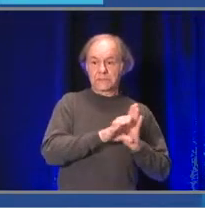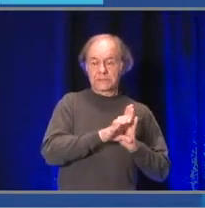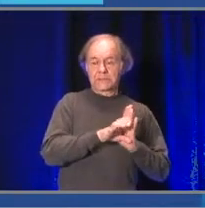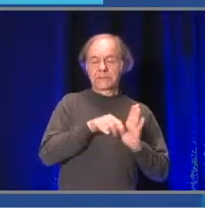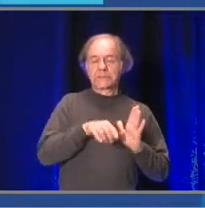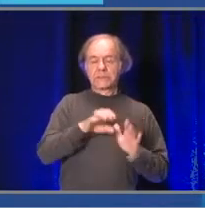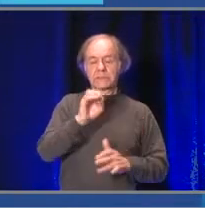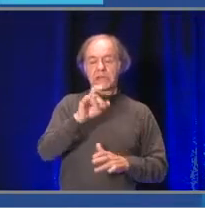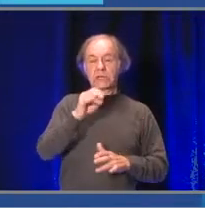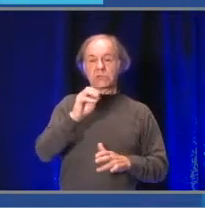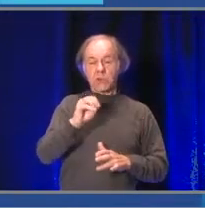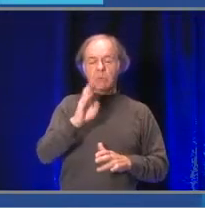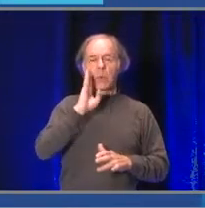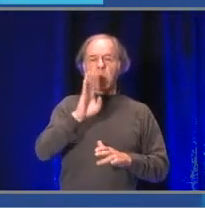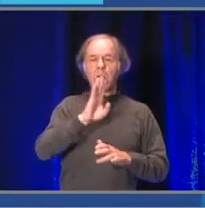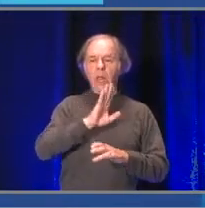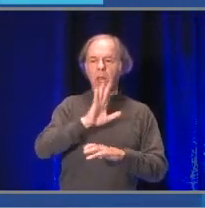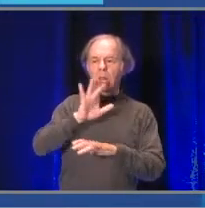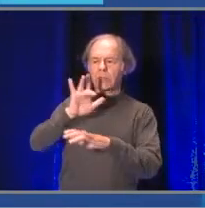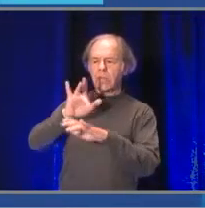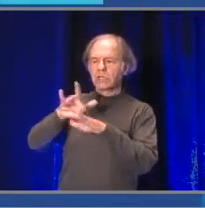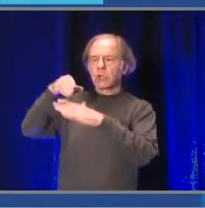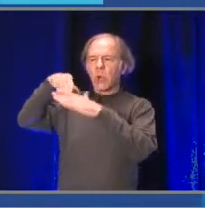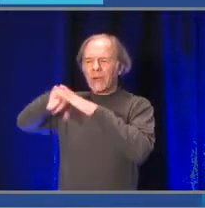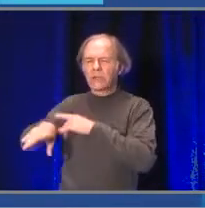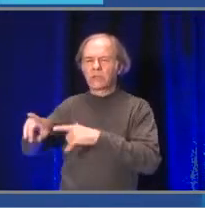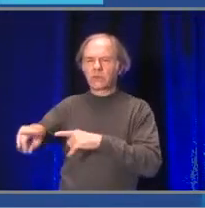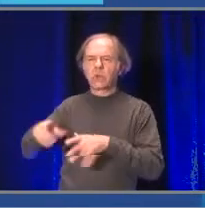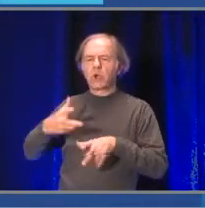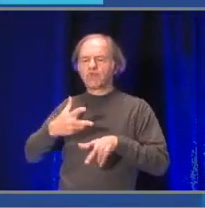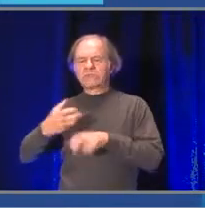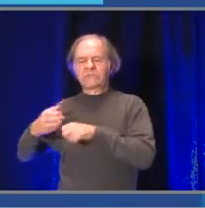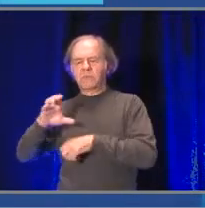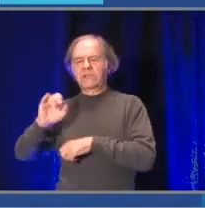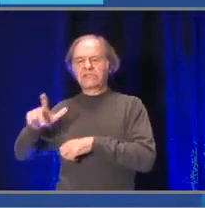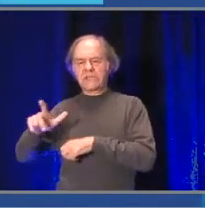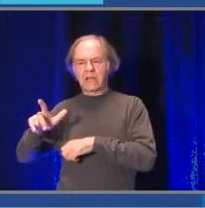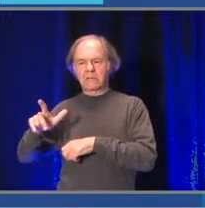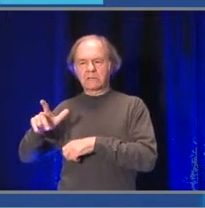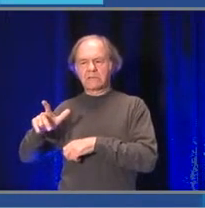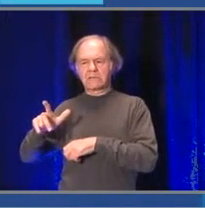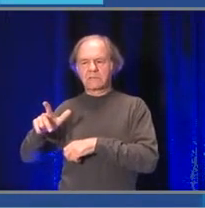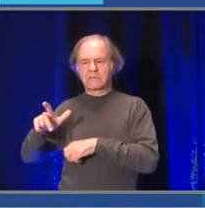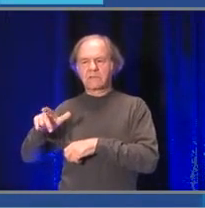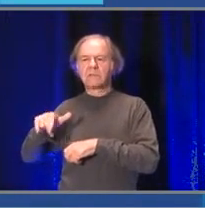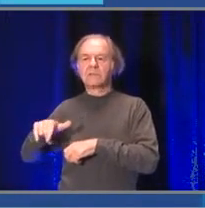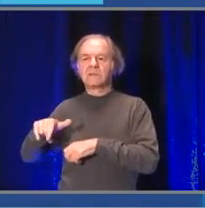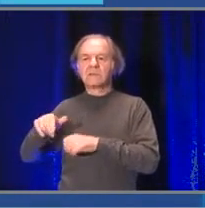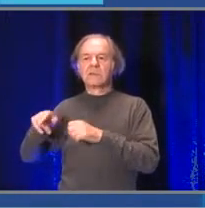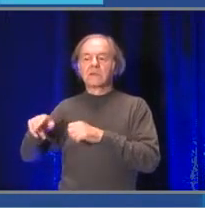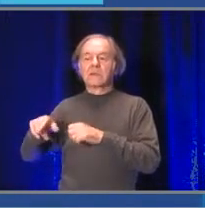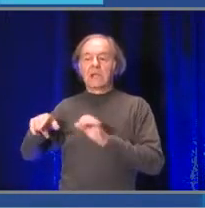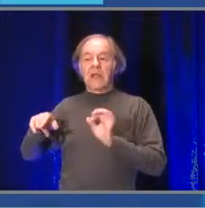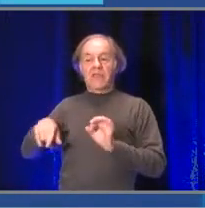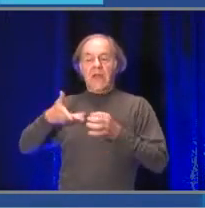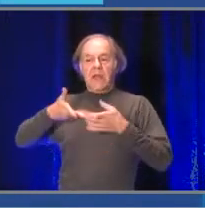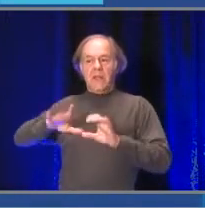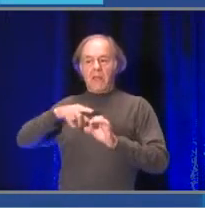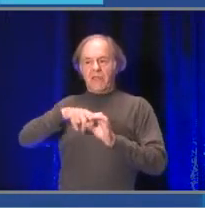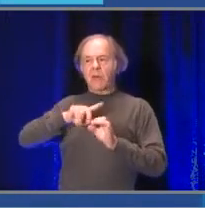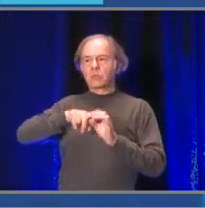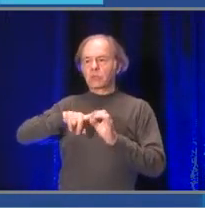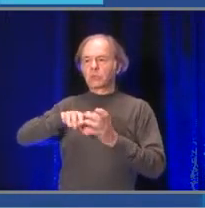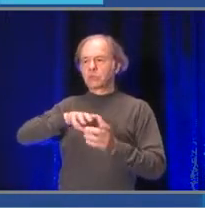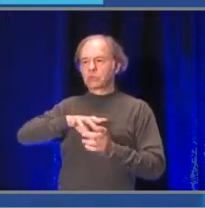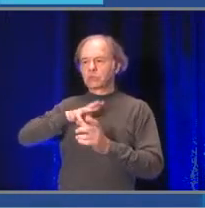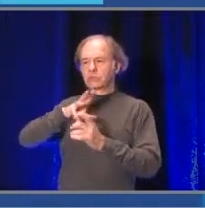the video, enter recipient cells. They enter the recipient cells with specific marker on the surface that allows them to be